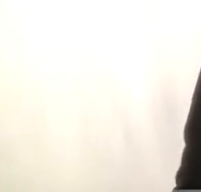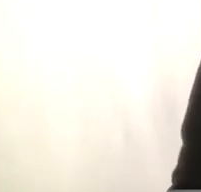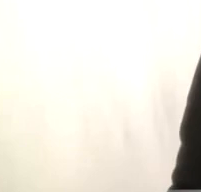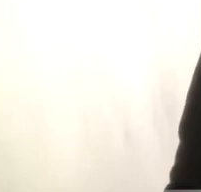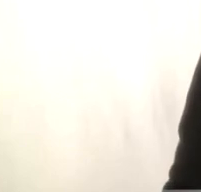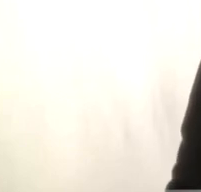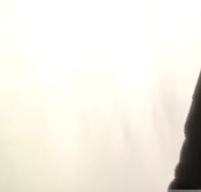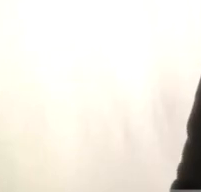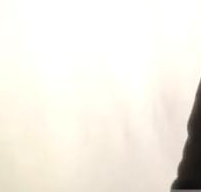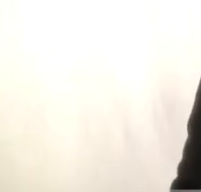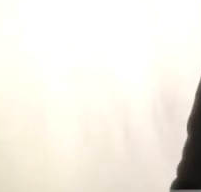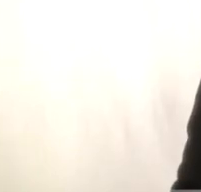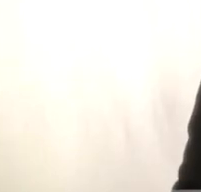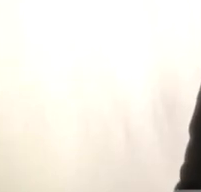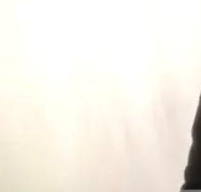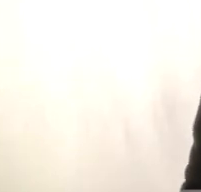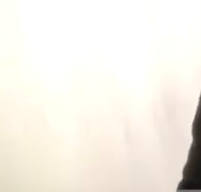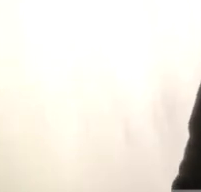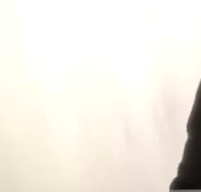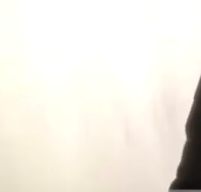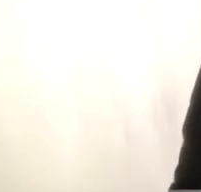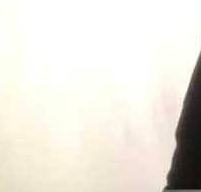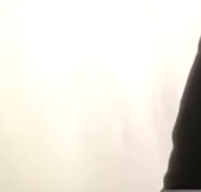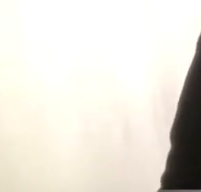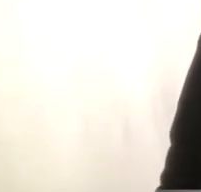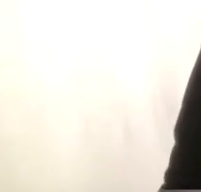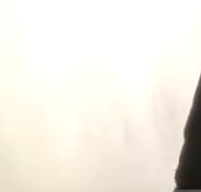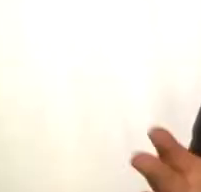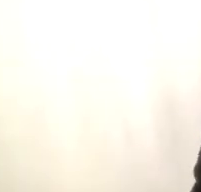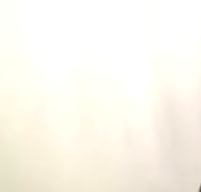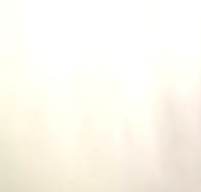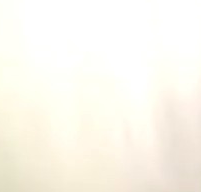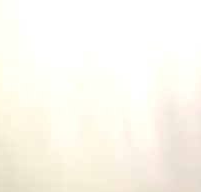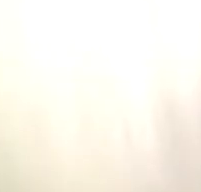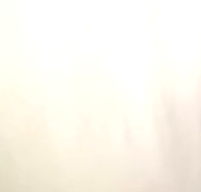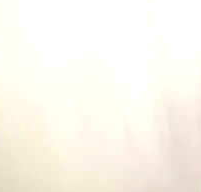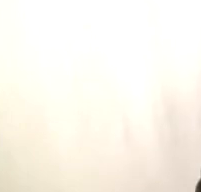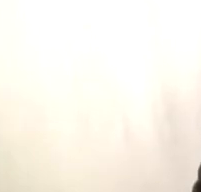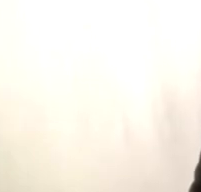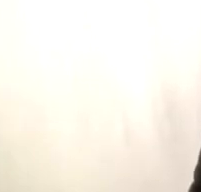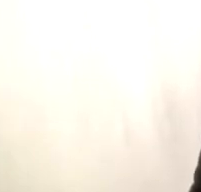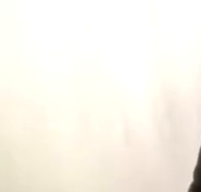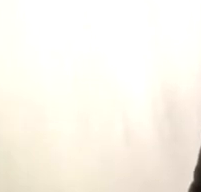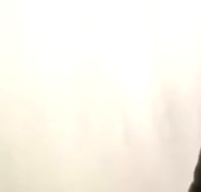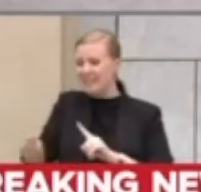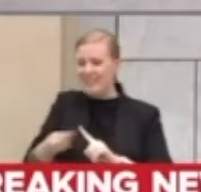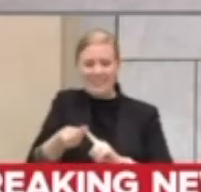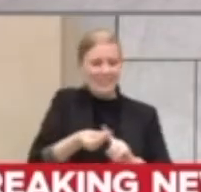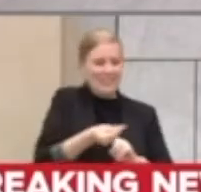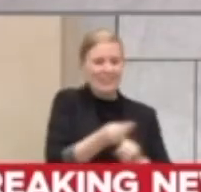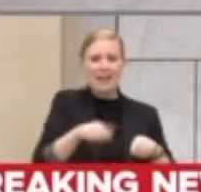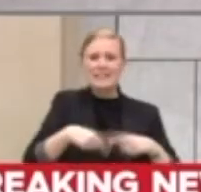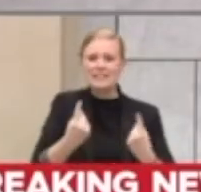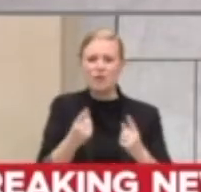la población migrante en estos momentos de crisis COVID-19. Veamos entonces lo que sucedió el día de hoy en Canberra. In terms